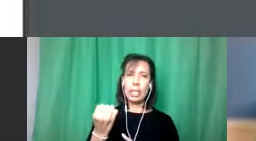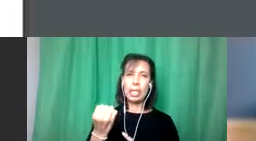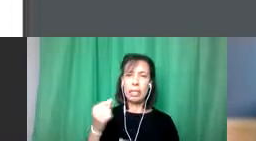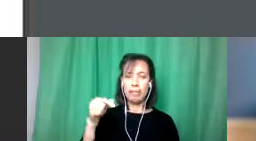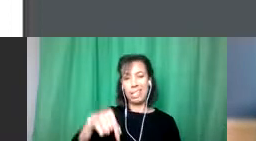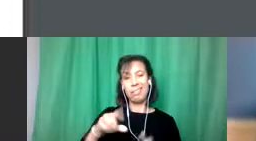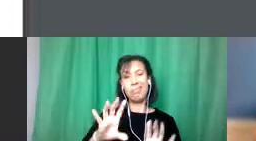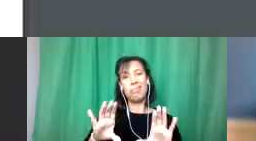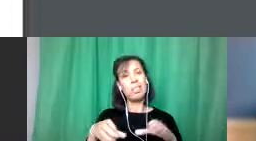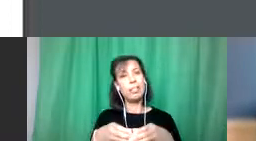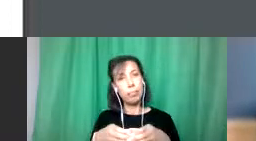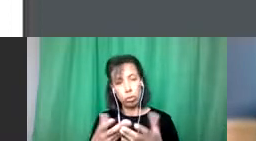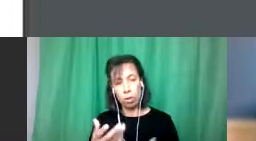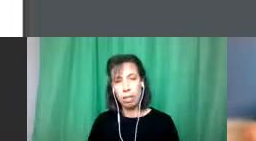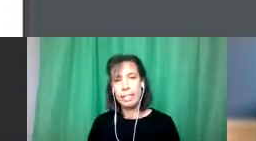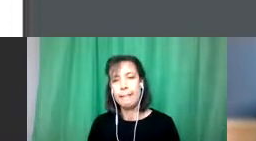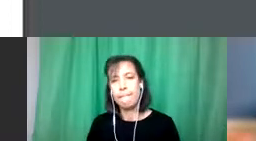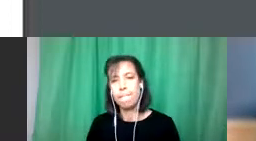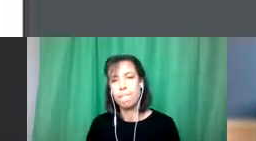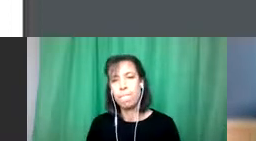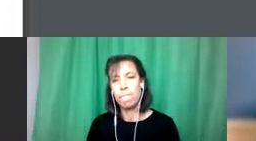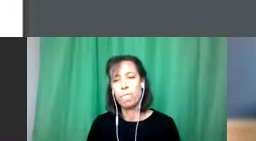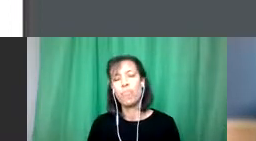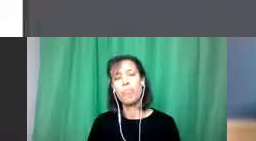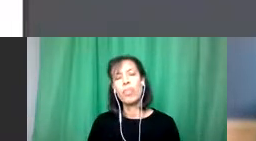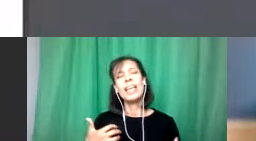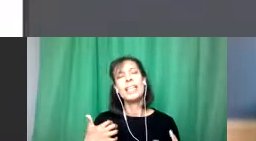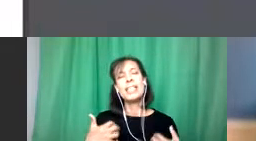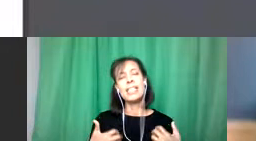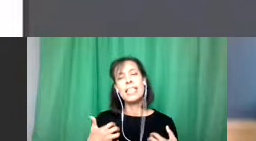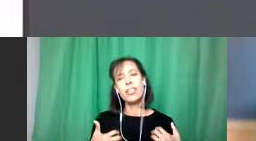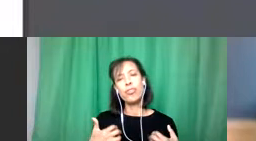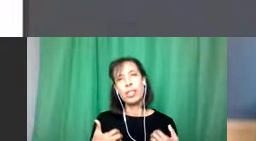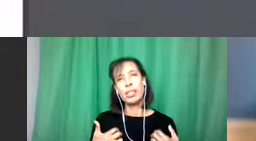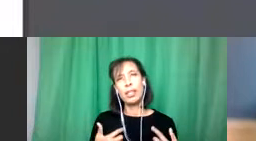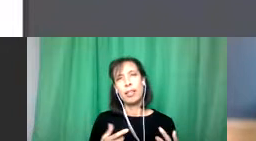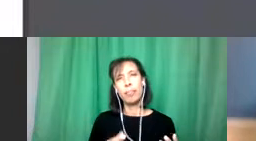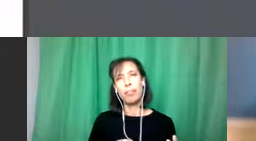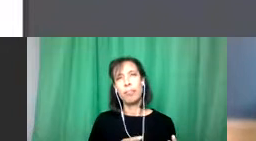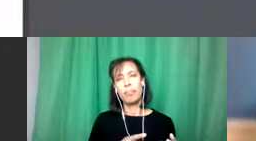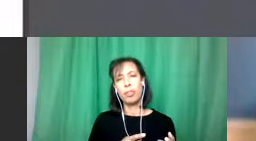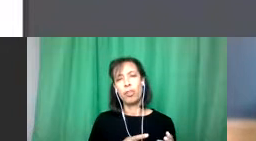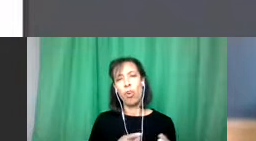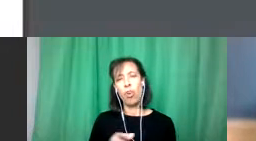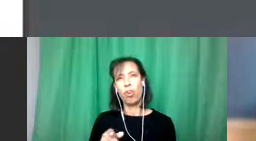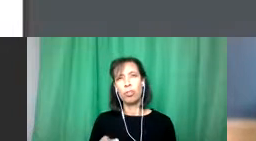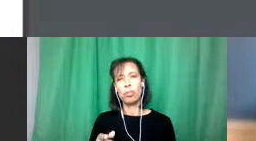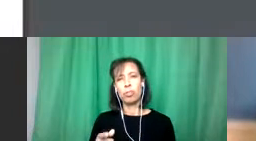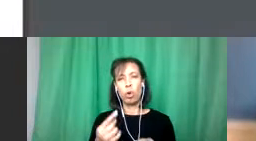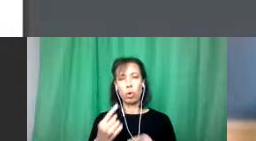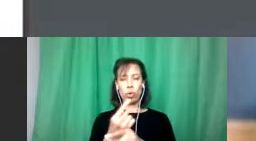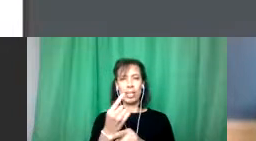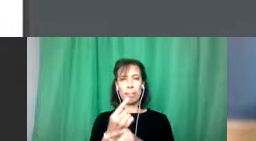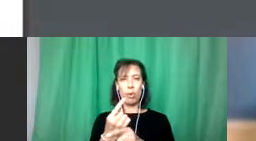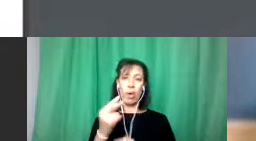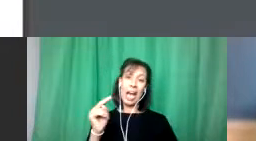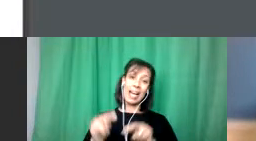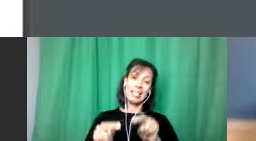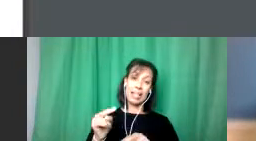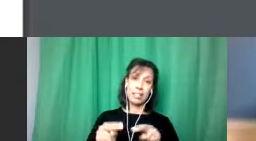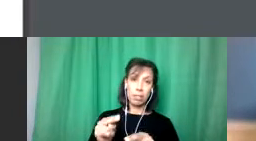It's interesting for me because by talking about the assessment of this module, I'm also talking about how assessment works, which is actually